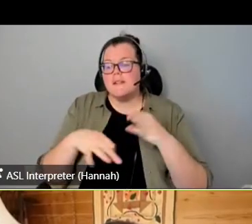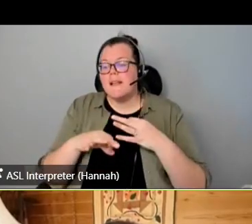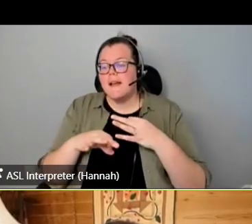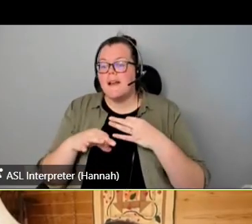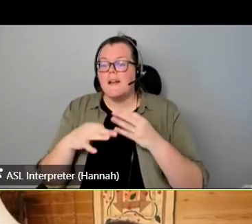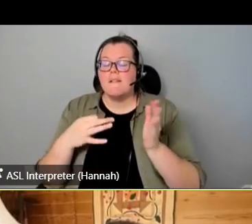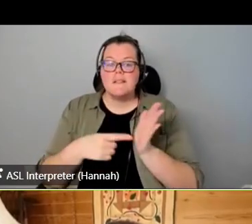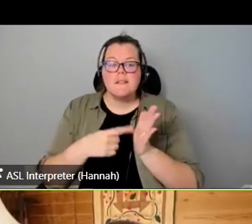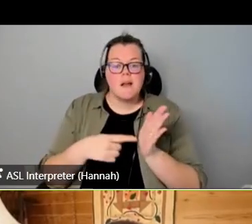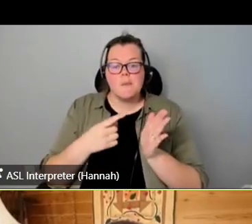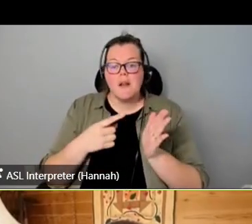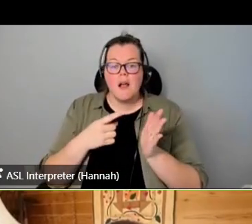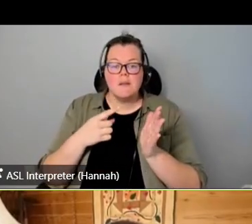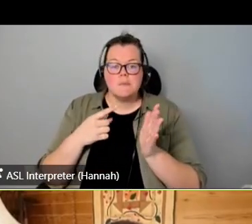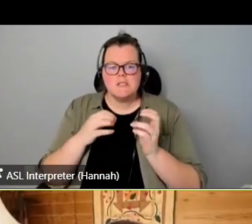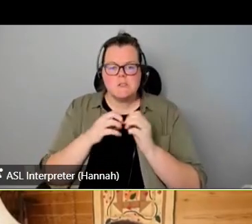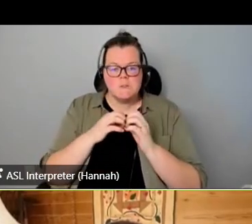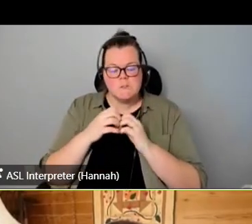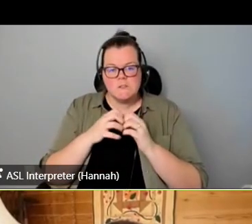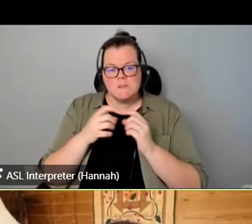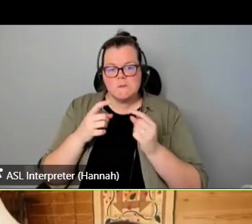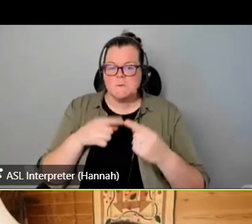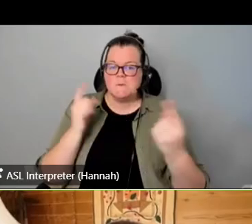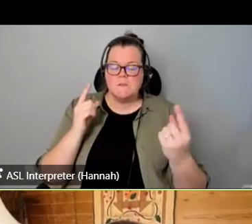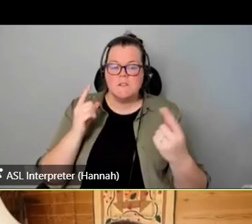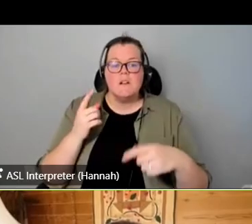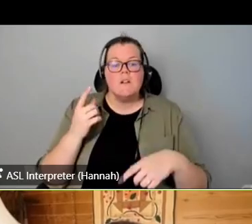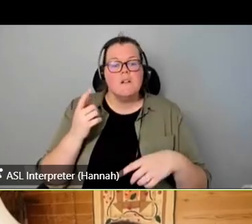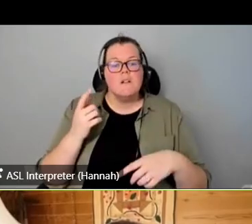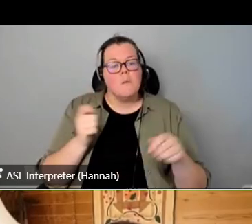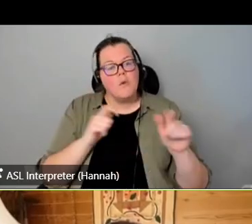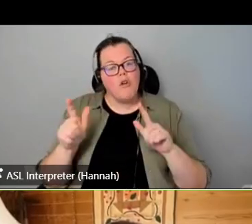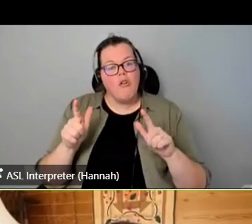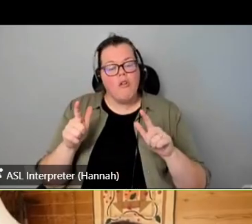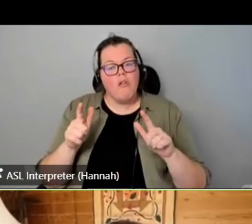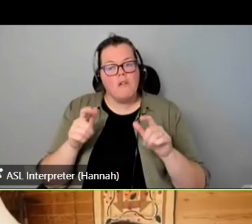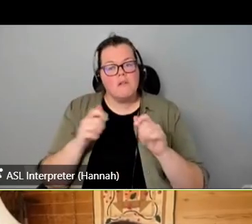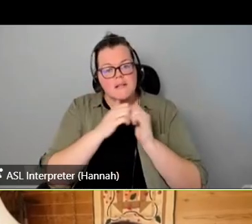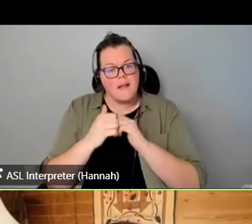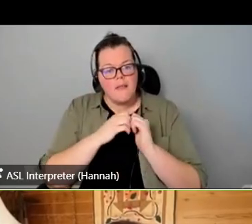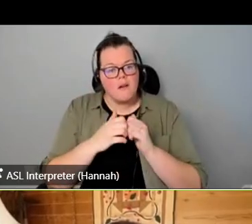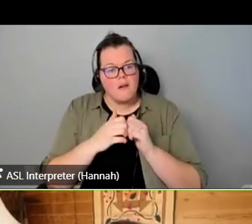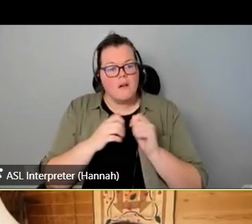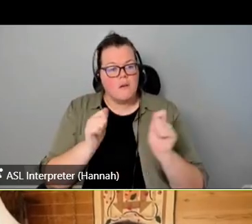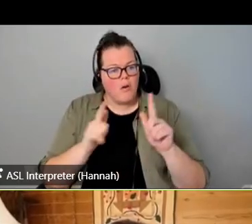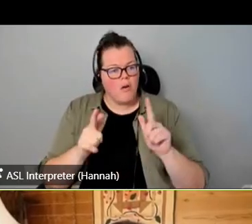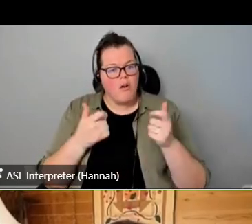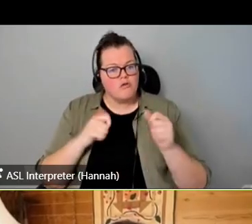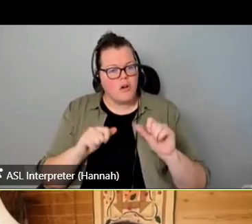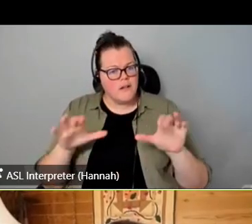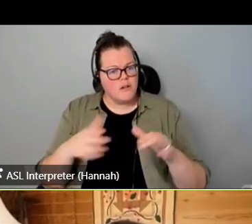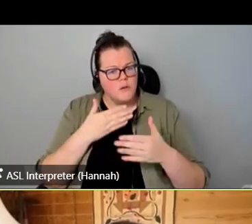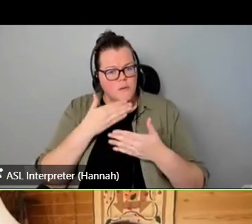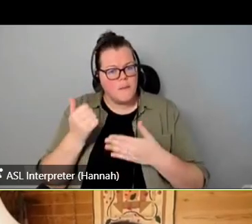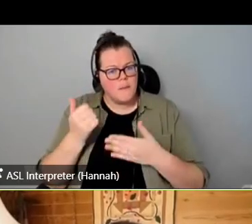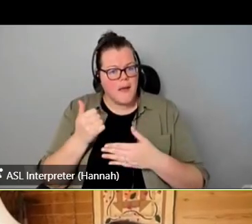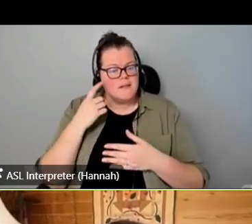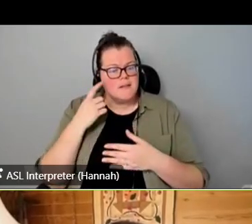being adversarial about it. We're all in the same boat. I mean, we're trying to do the best for everybody, all of